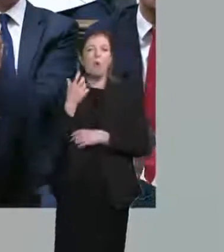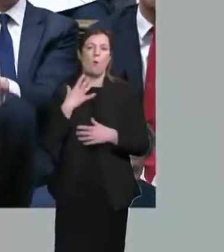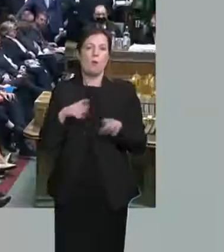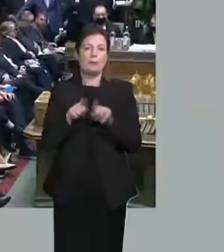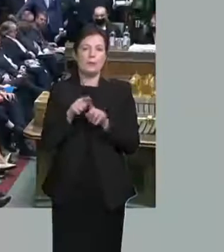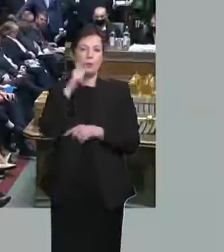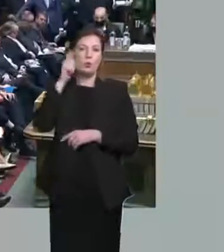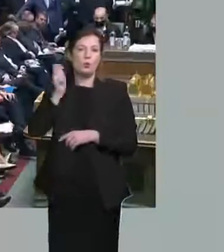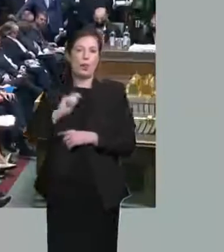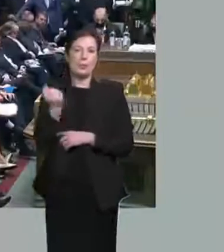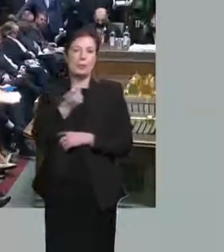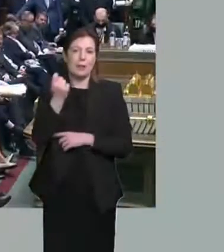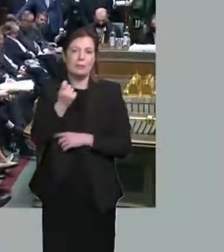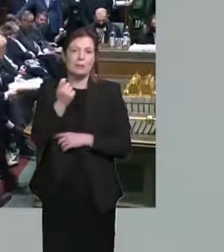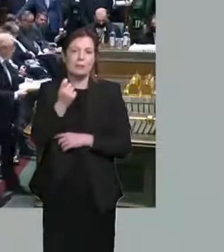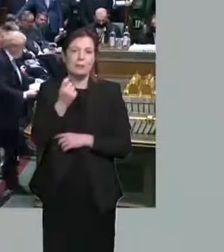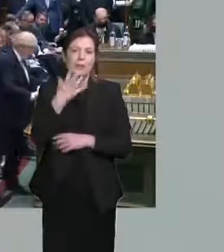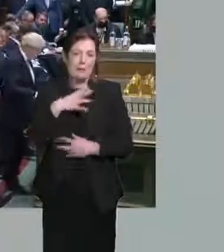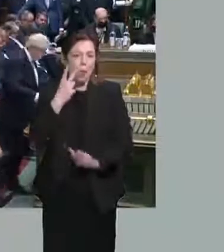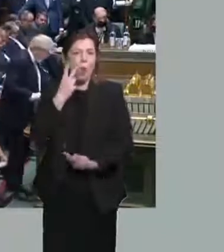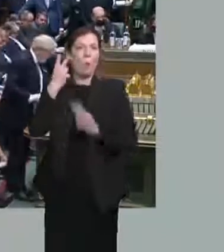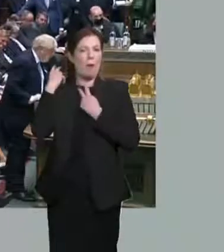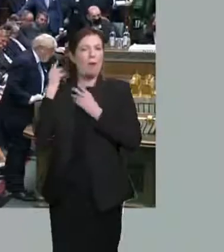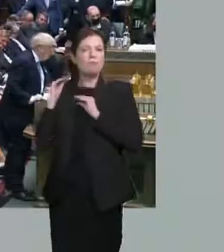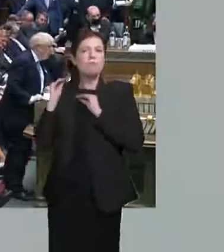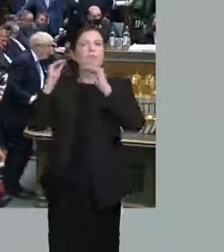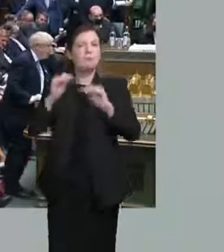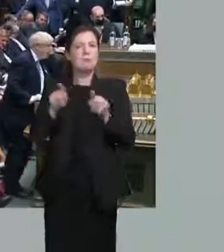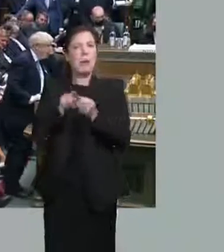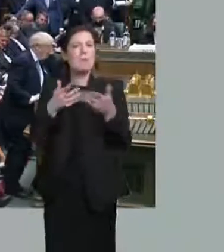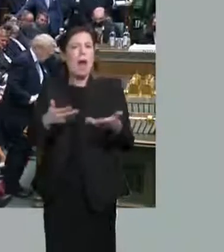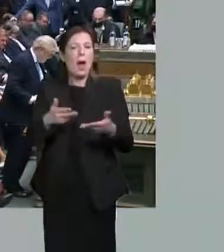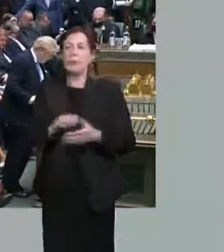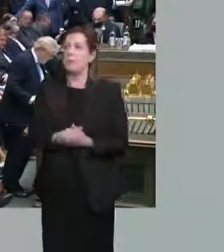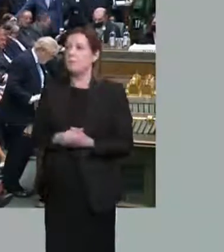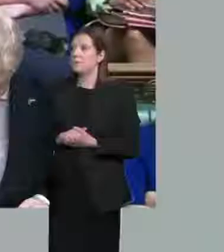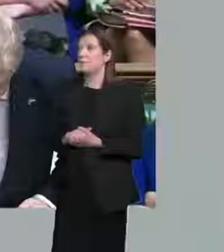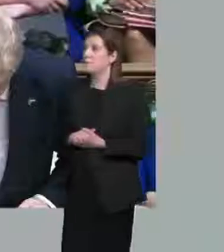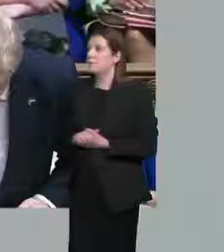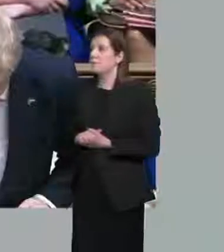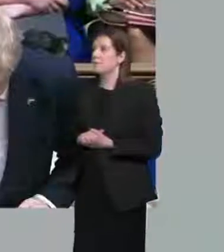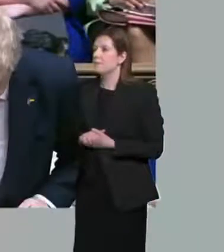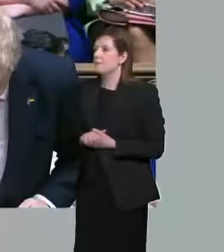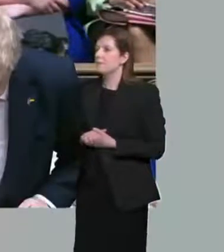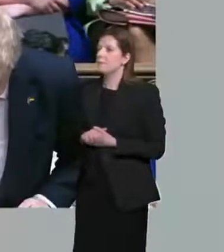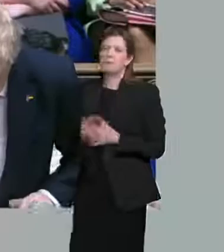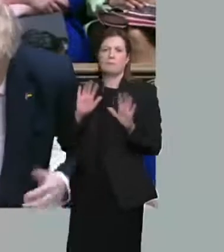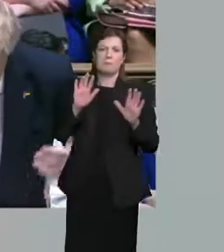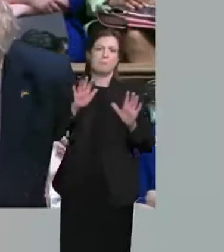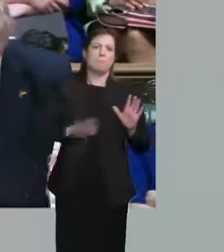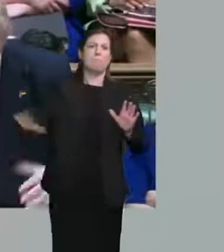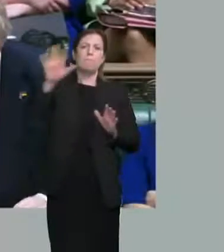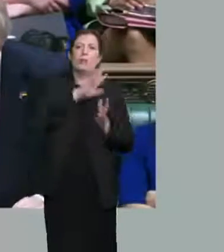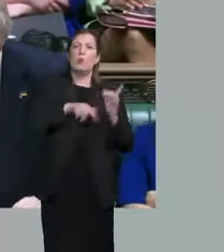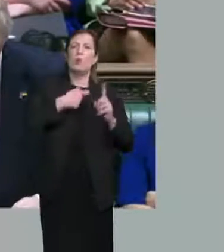success. Minister. Yes, Mr. Speaker, and I think the whole country can be proud of the way the